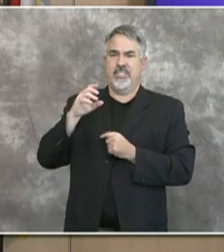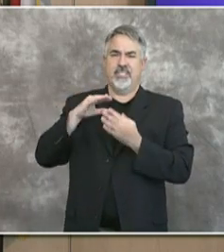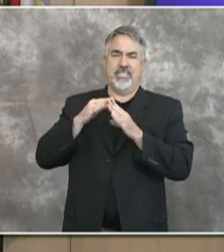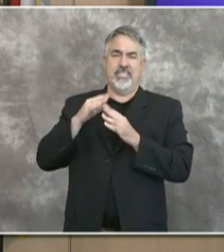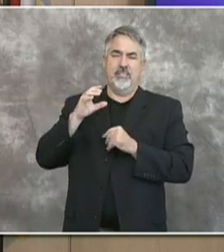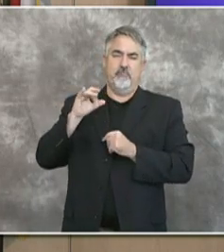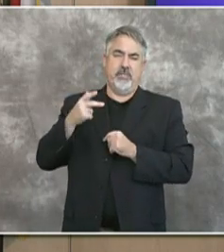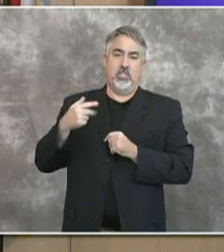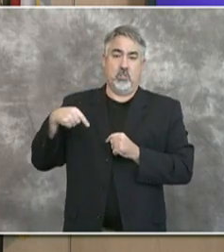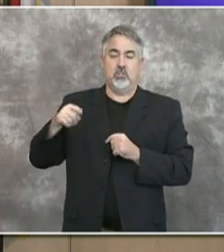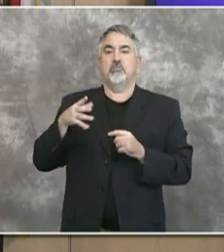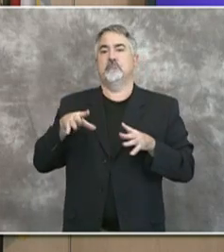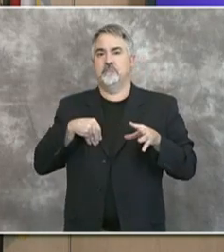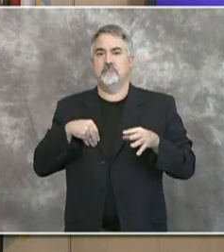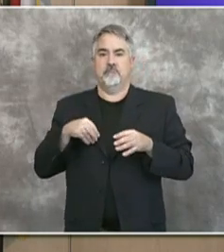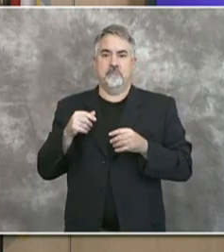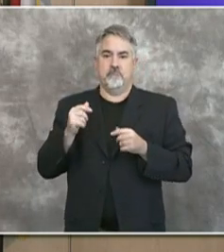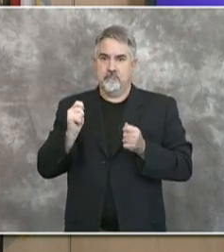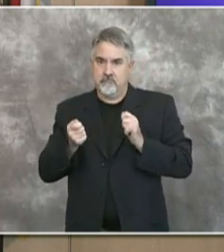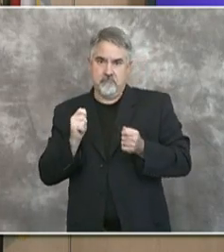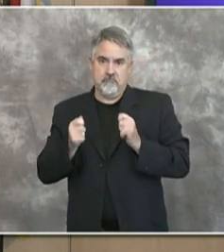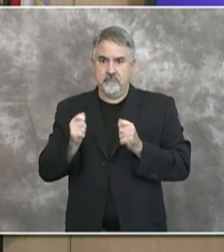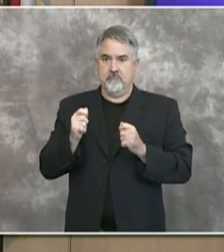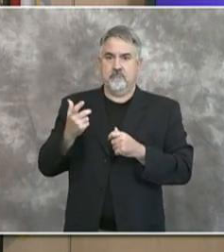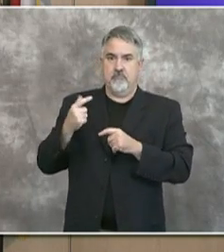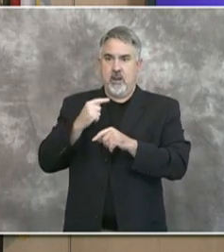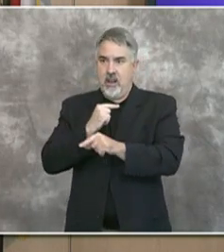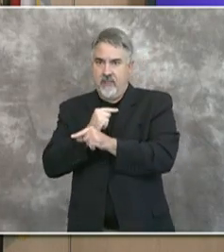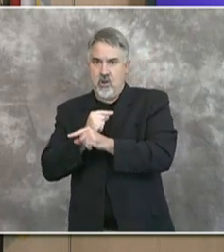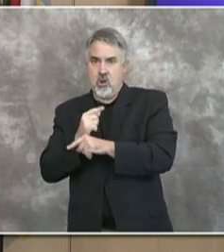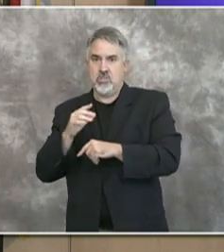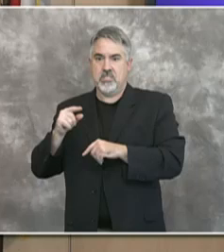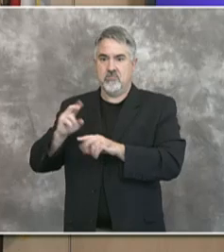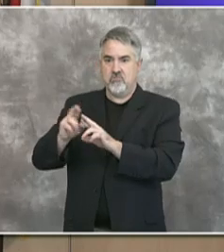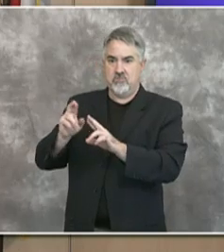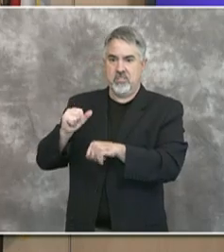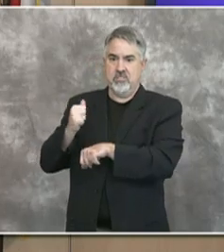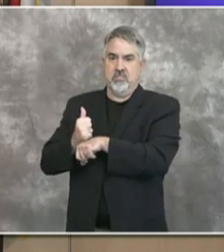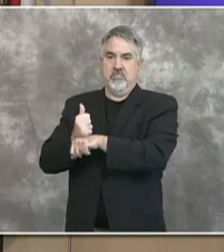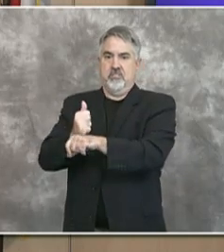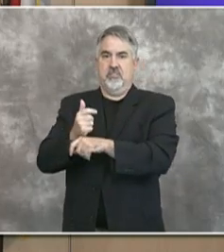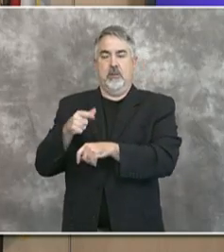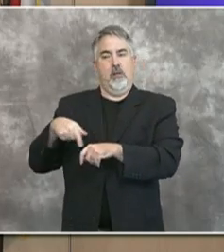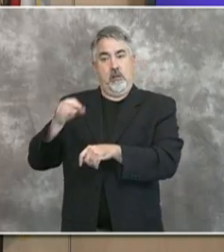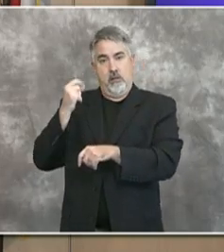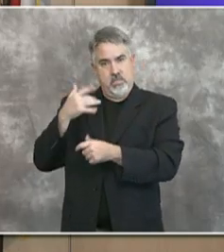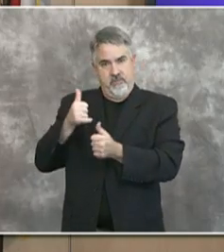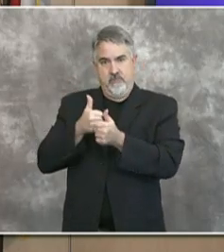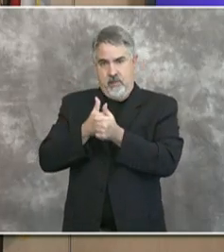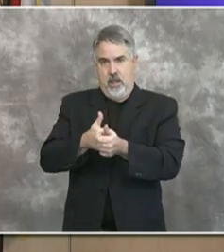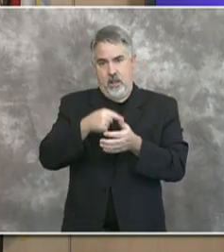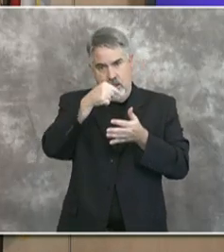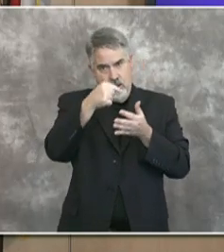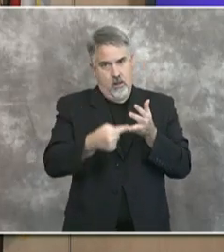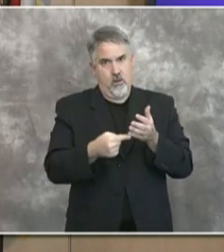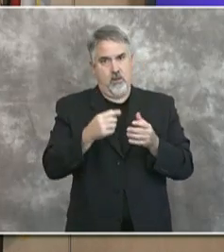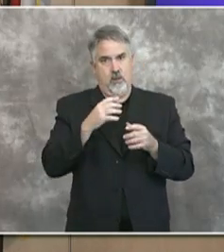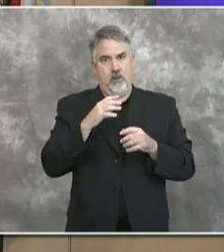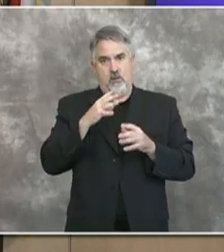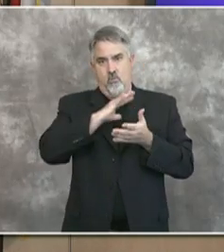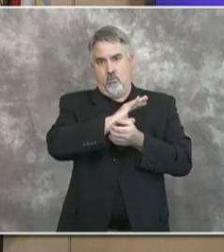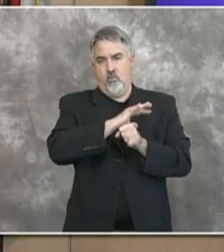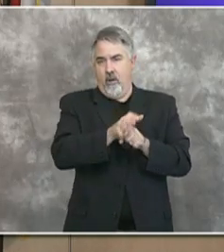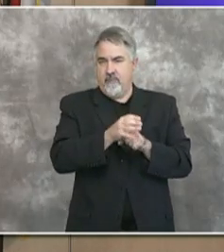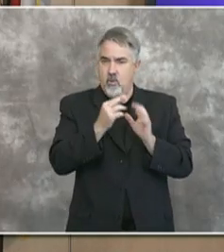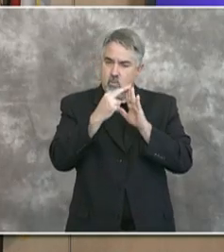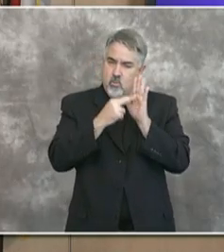plan and who are also responsible for ensuring full compliance with this plan. Their plan included provisions for increased